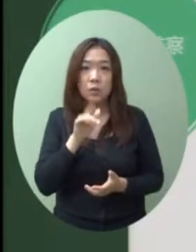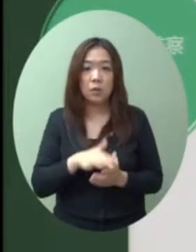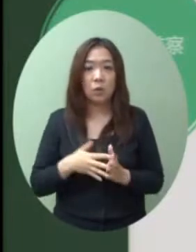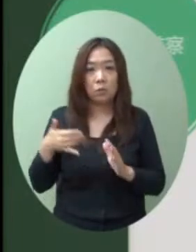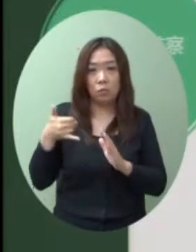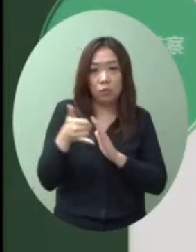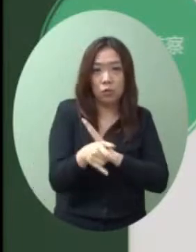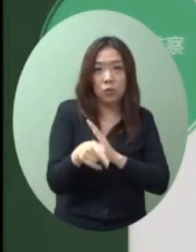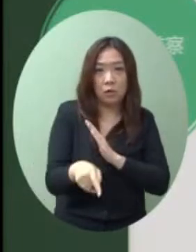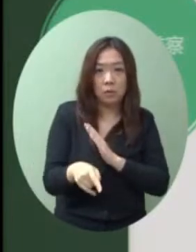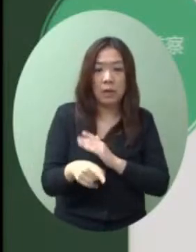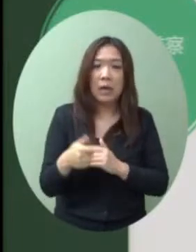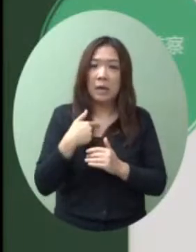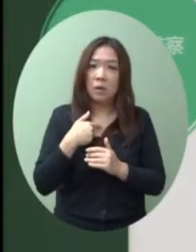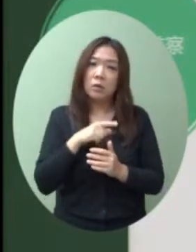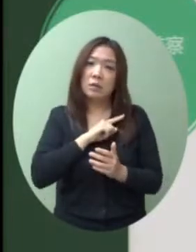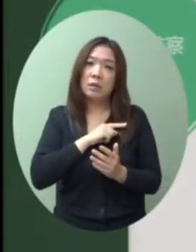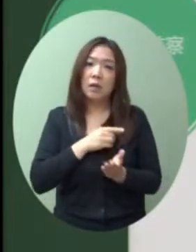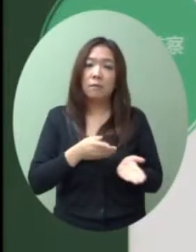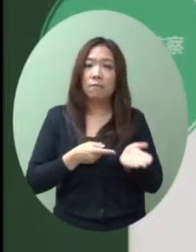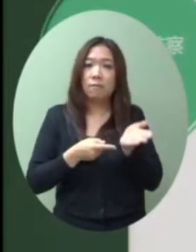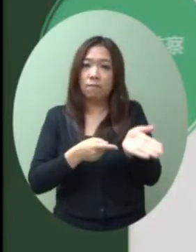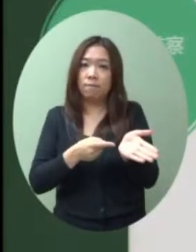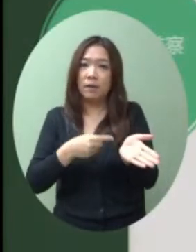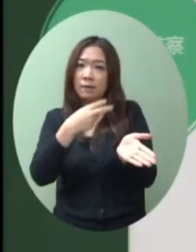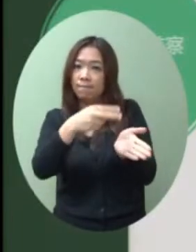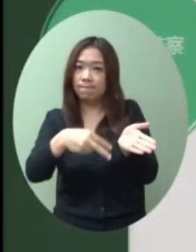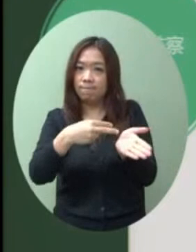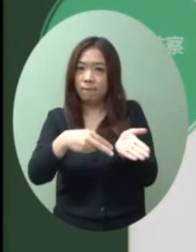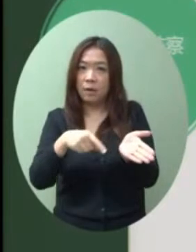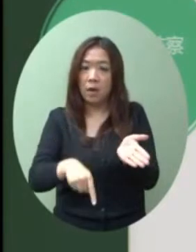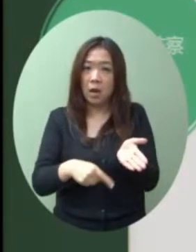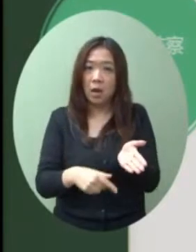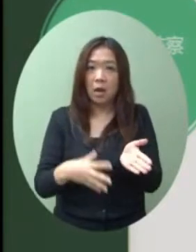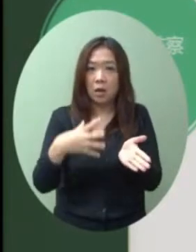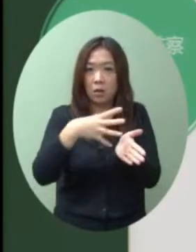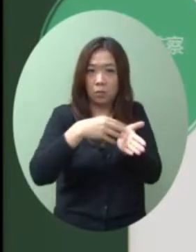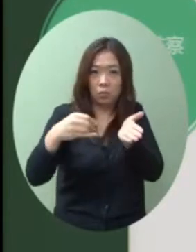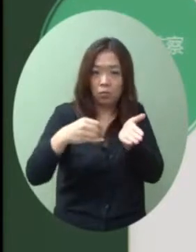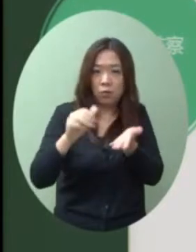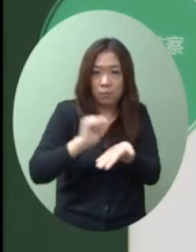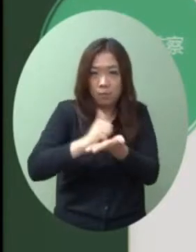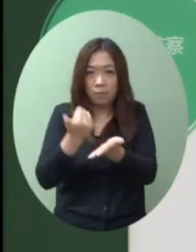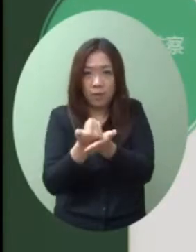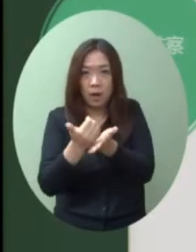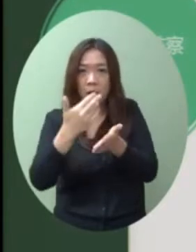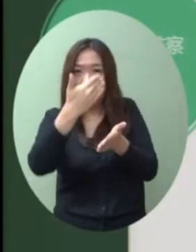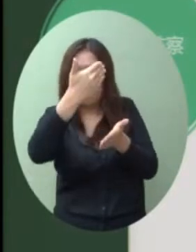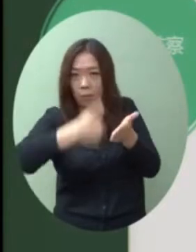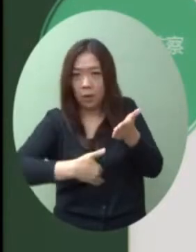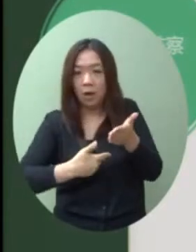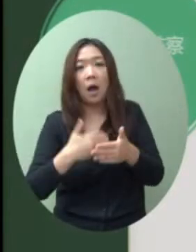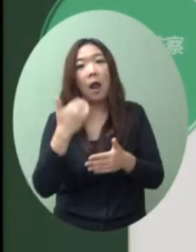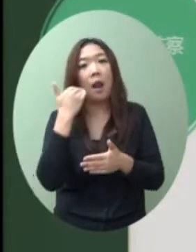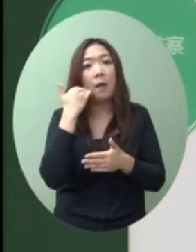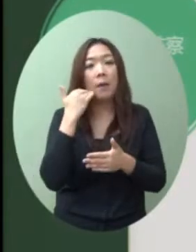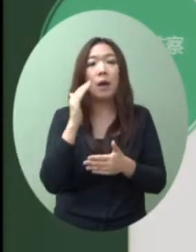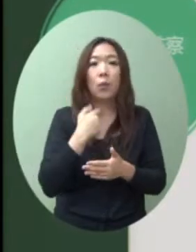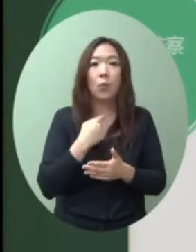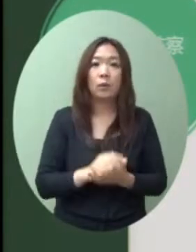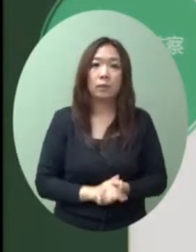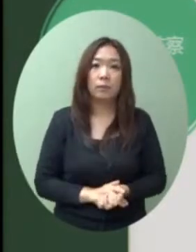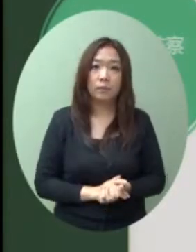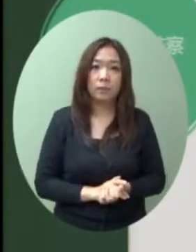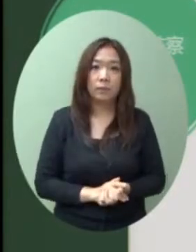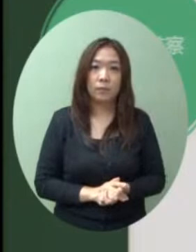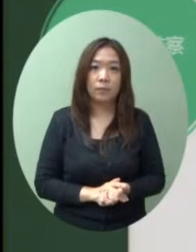circumstances, say entering a premises requiring active checking, the app scanner would